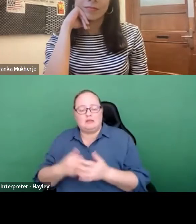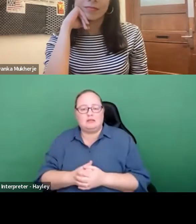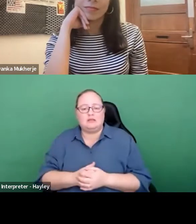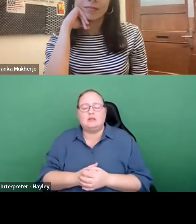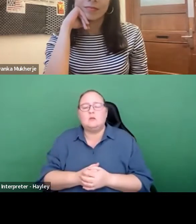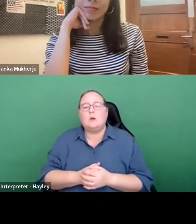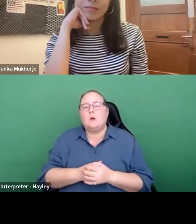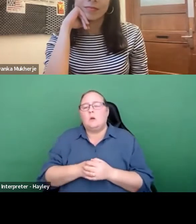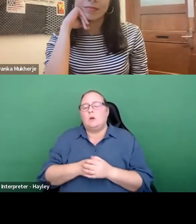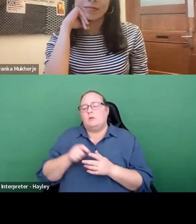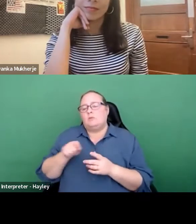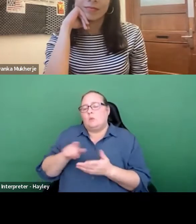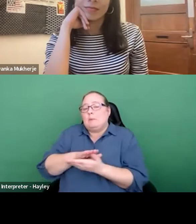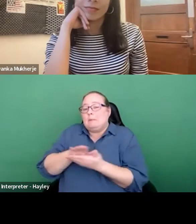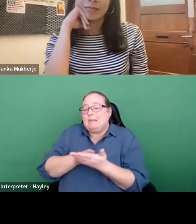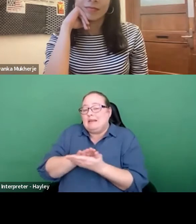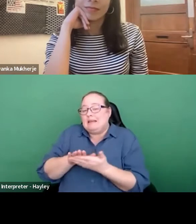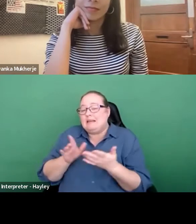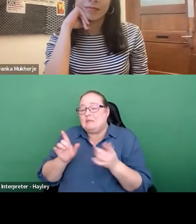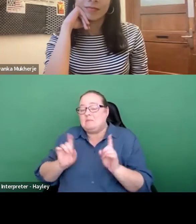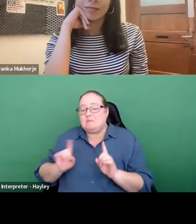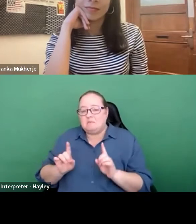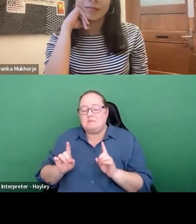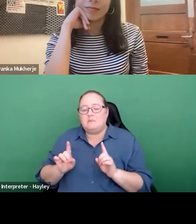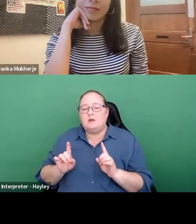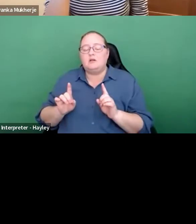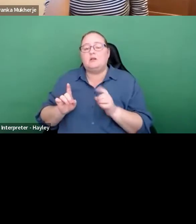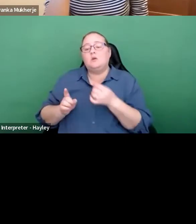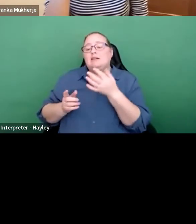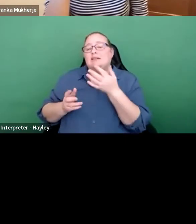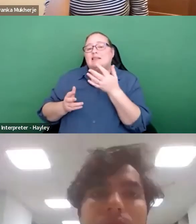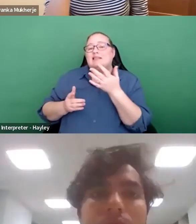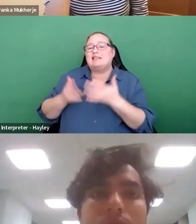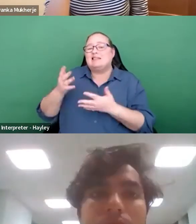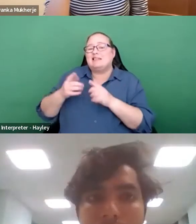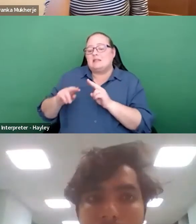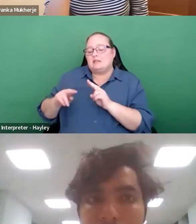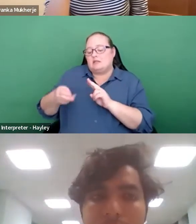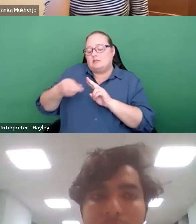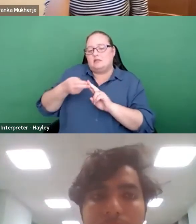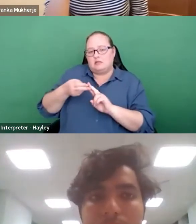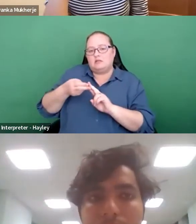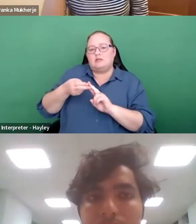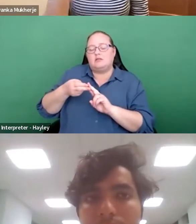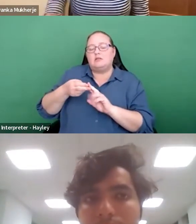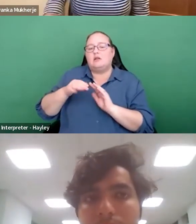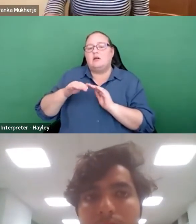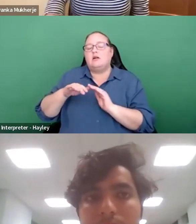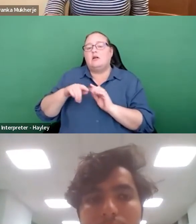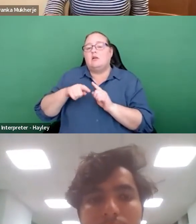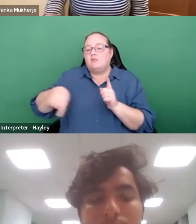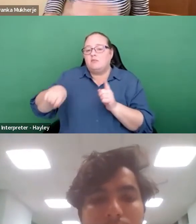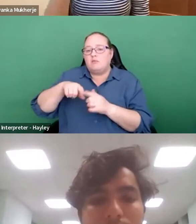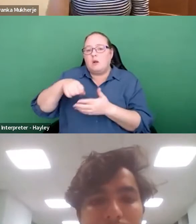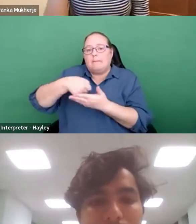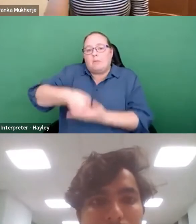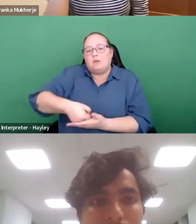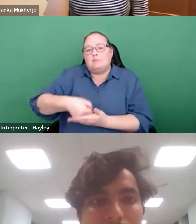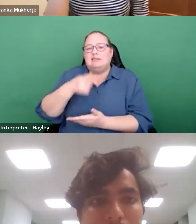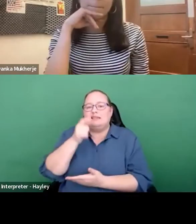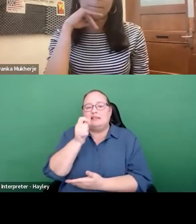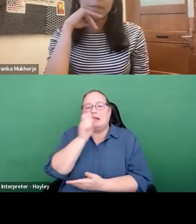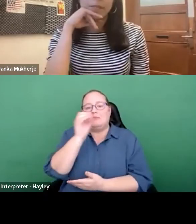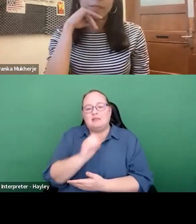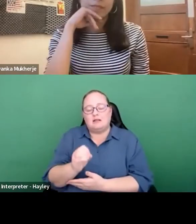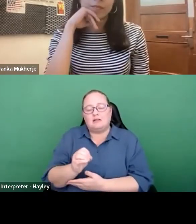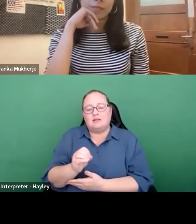that means is, it's about what statistically speaking is quote unquote the bottom 10% of what we count as people